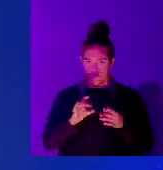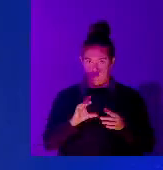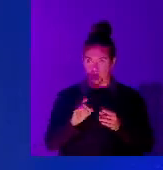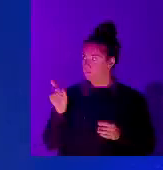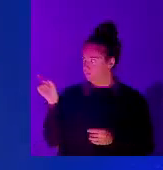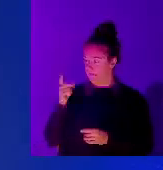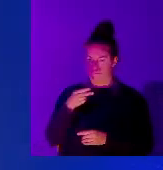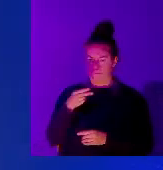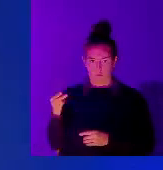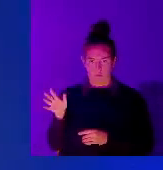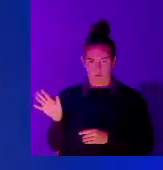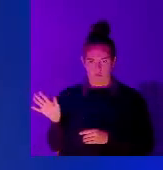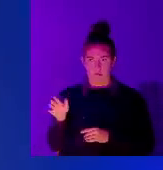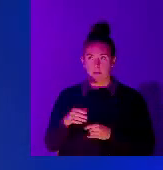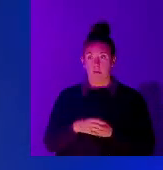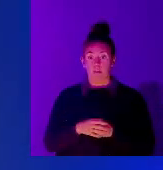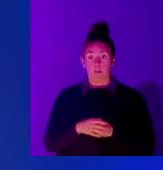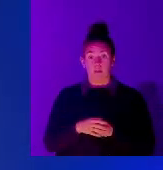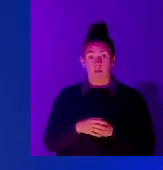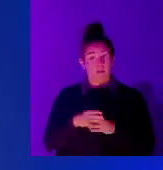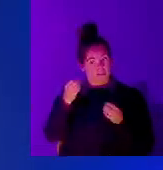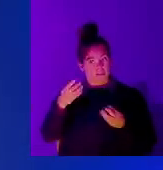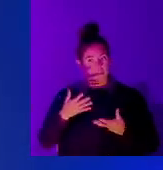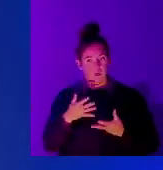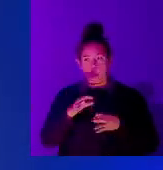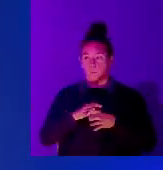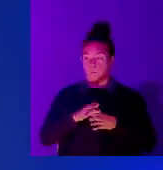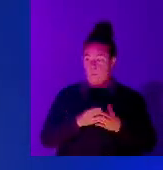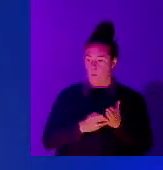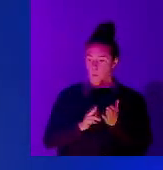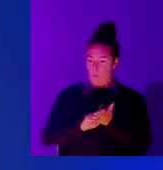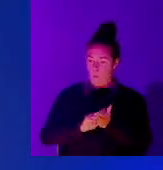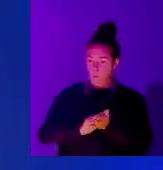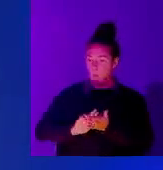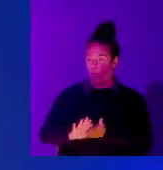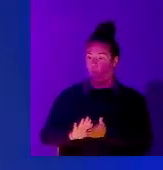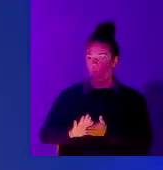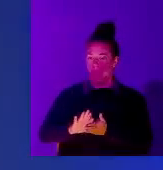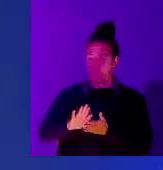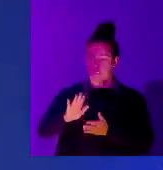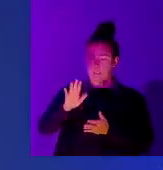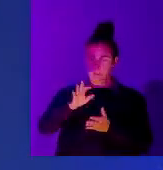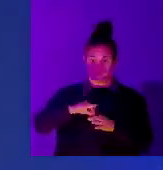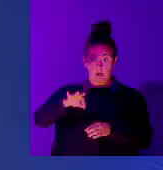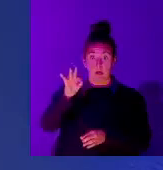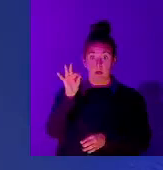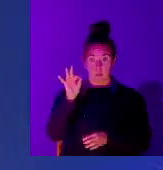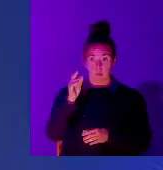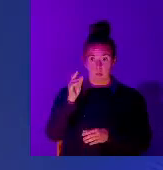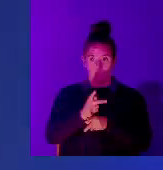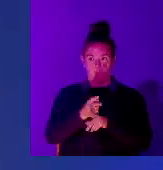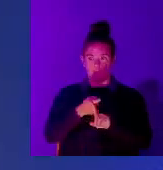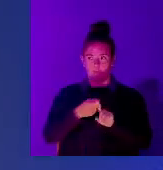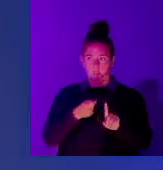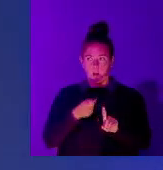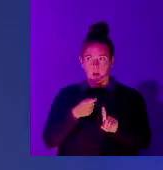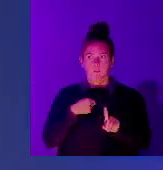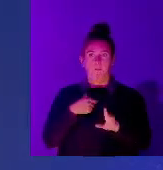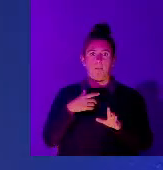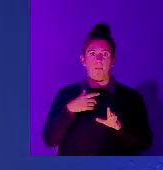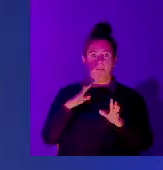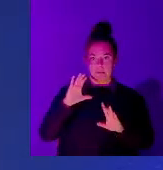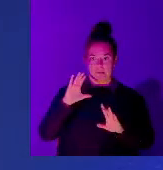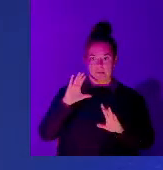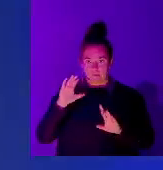Holy Spirit will keep us from falling prey to false teachers or doctrines